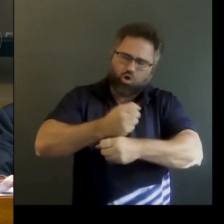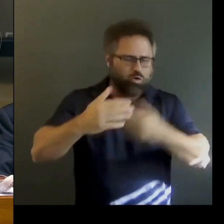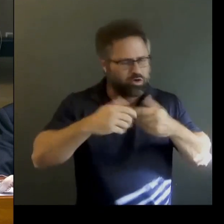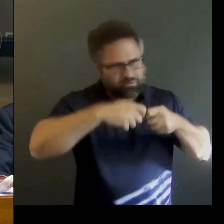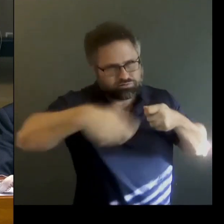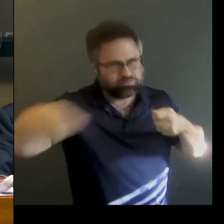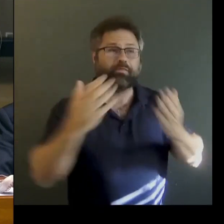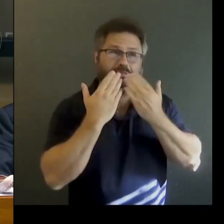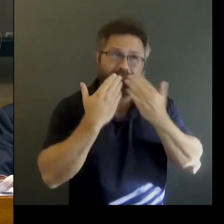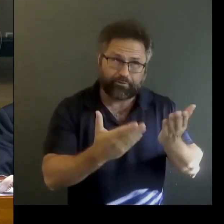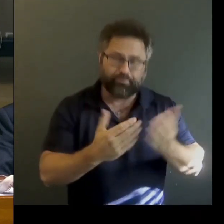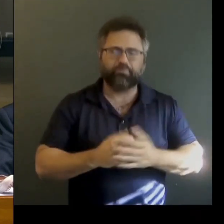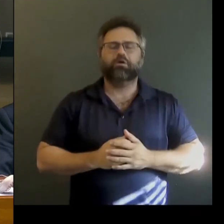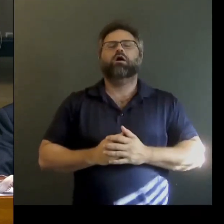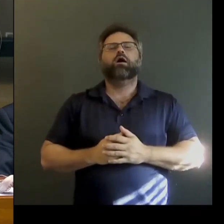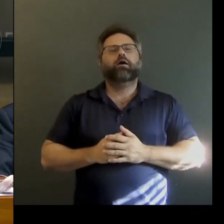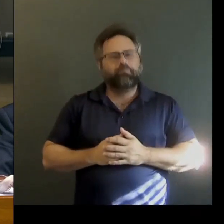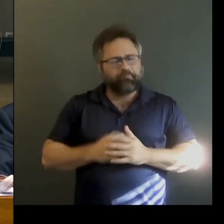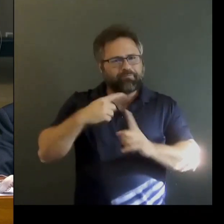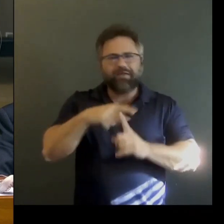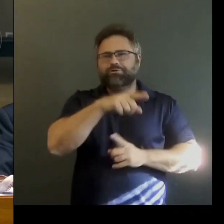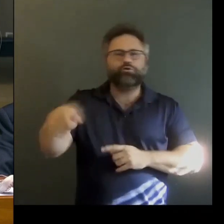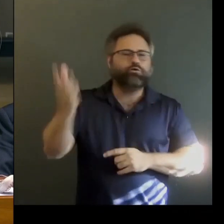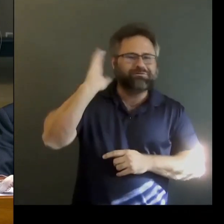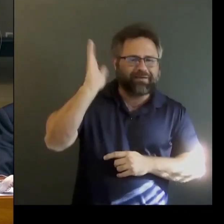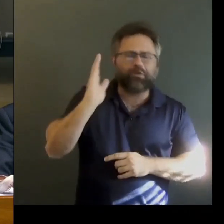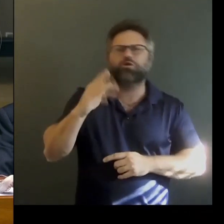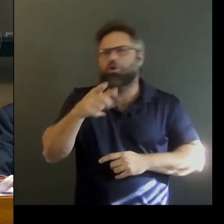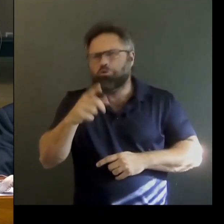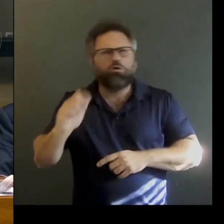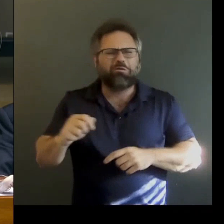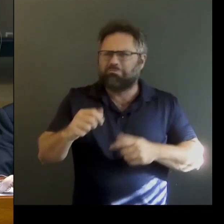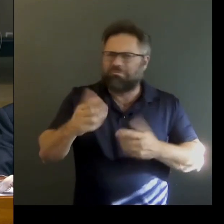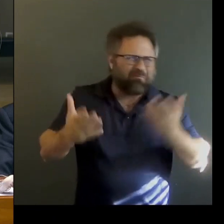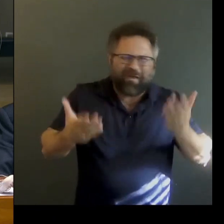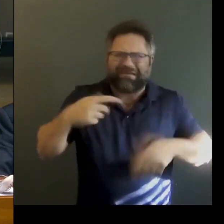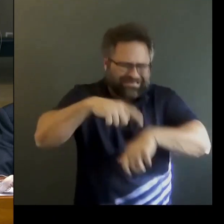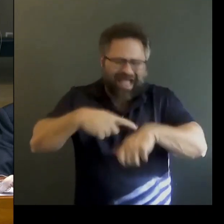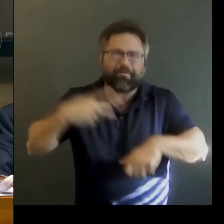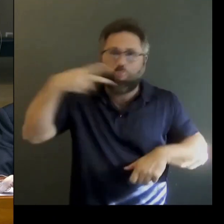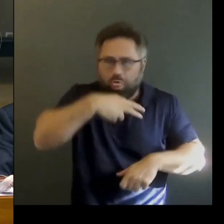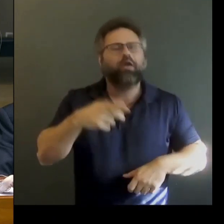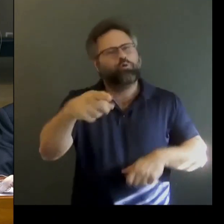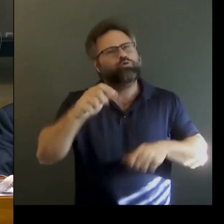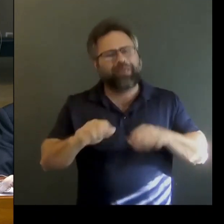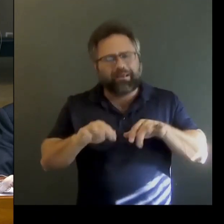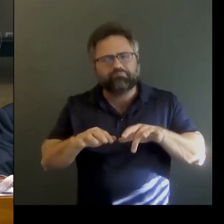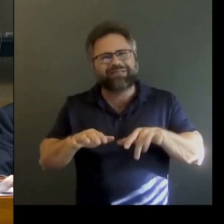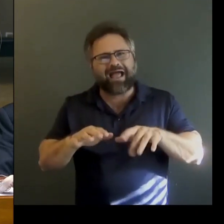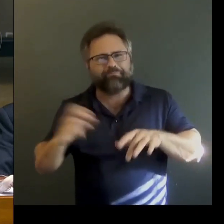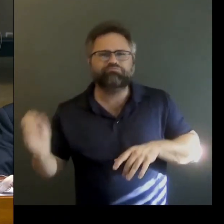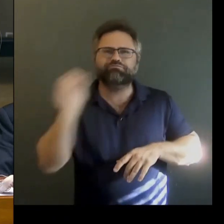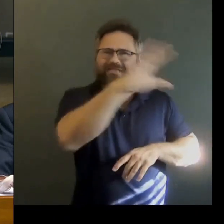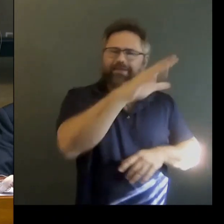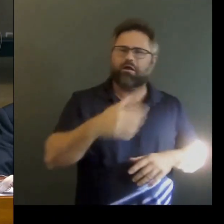all speakers to consider sending their statements to e-statements@un.org for posting in the UN Journal no later than 2 hours